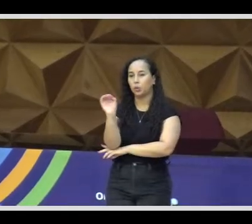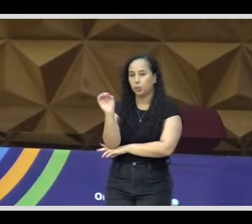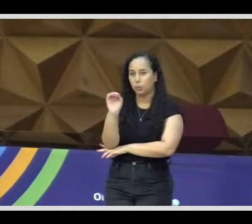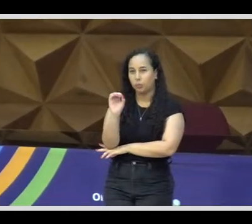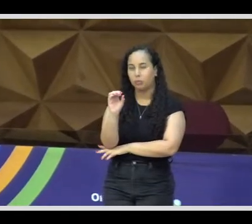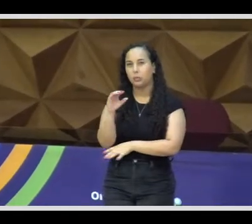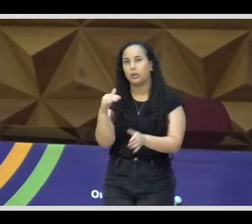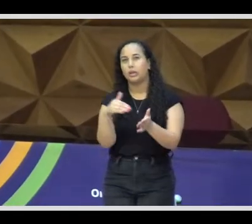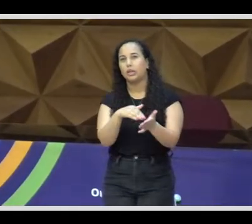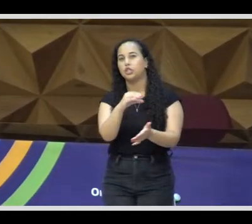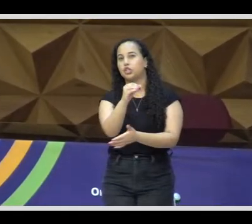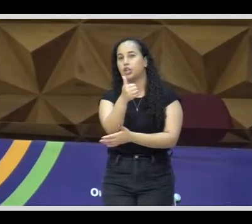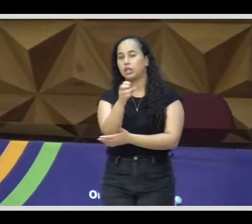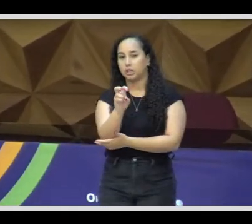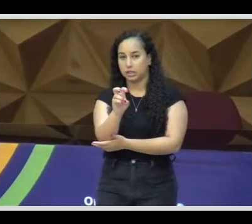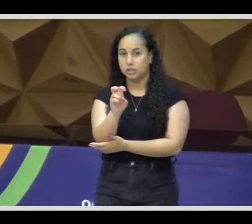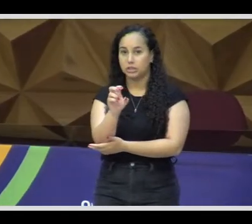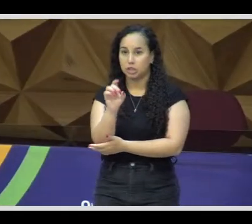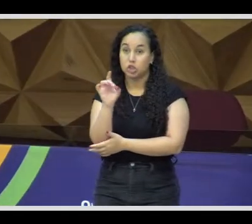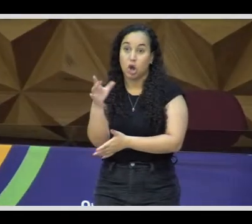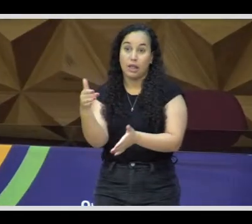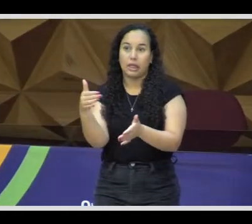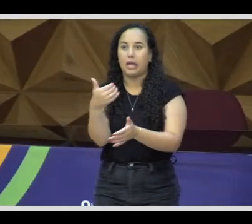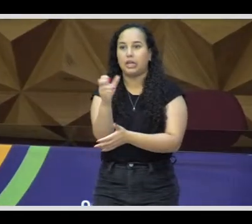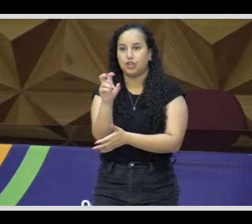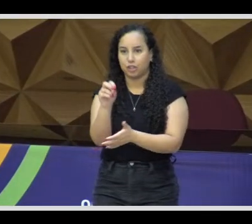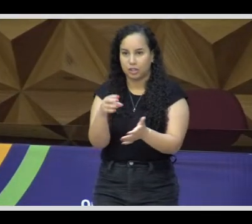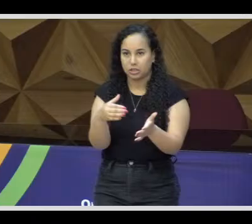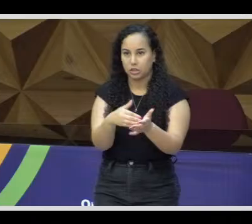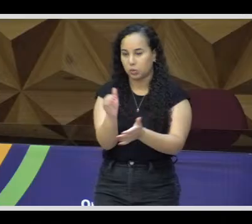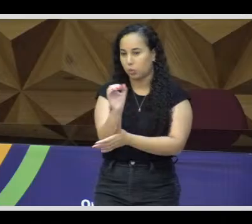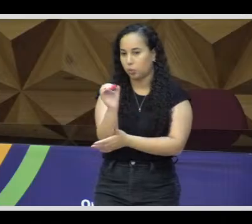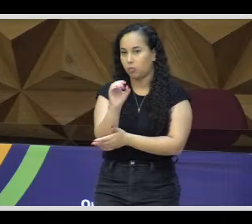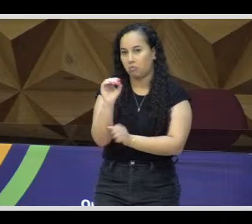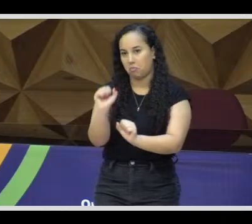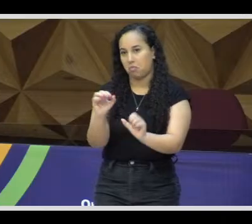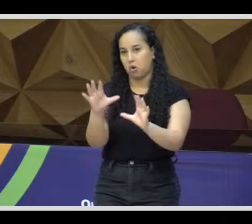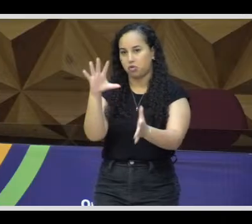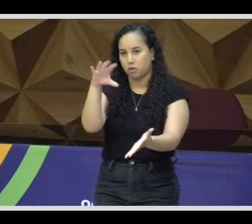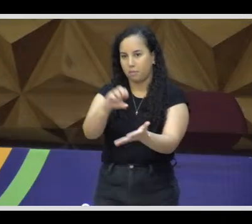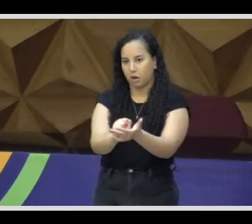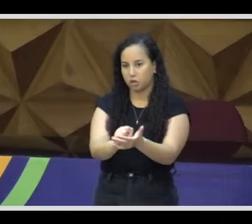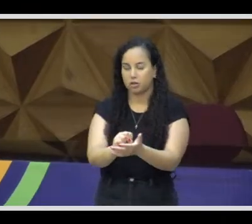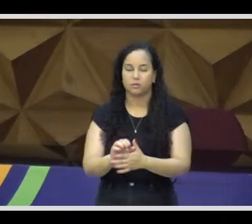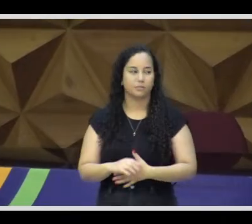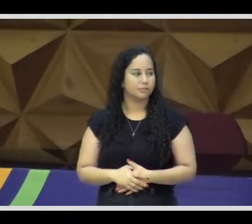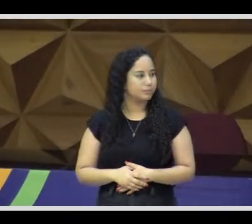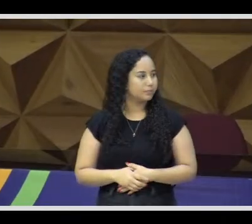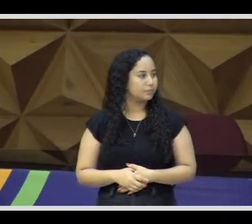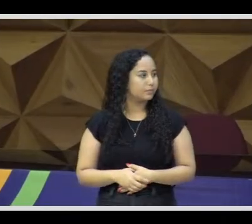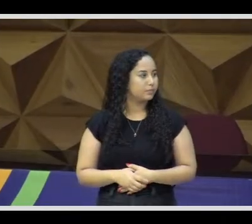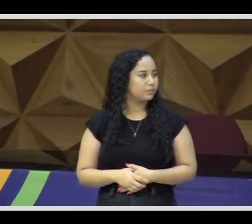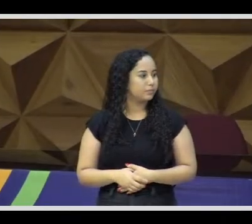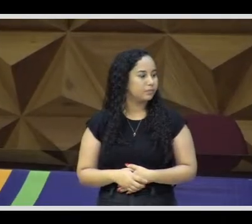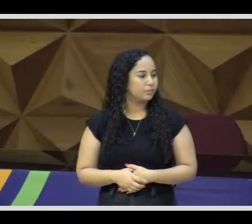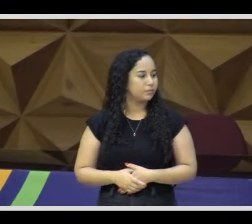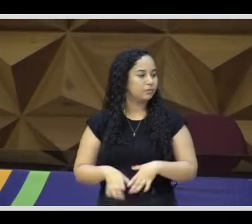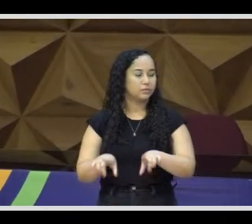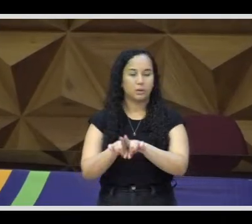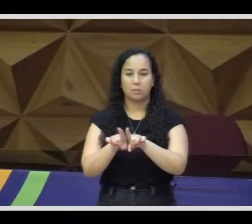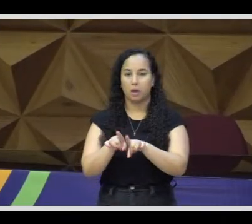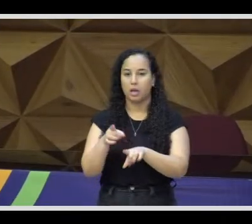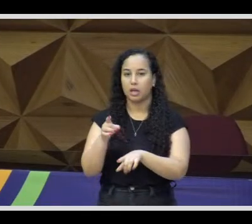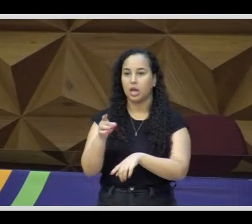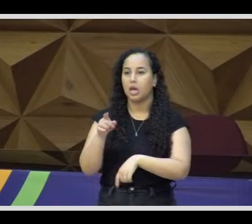15, so mid-October, you can do it. So you are not forced to do in this moment. And I think that in a few minutes, I